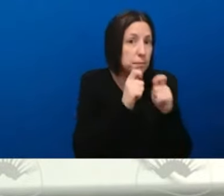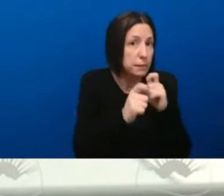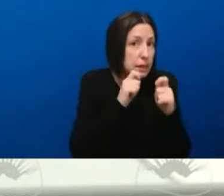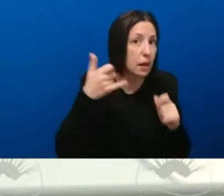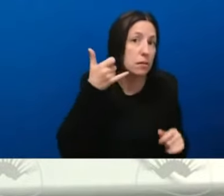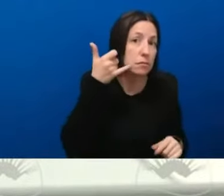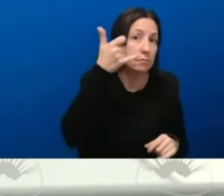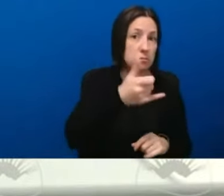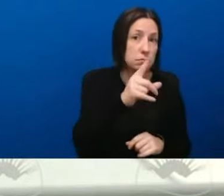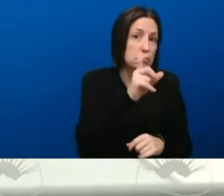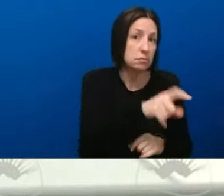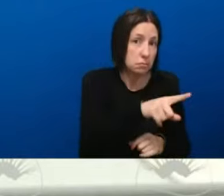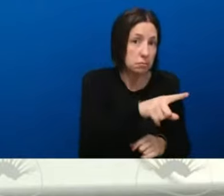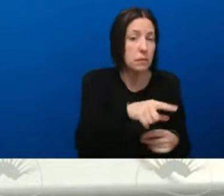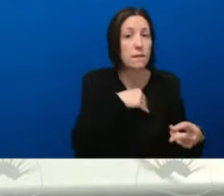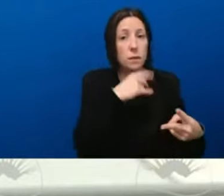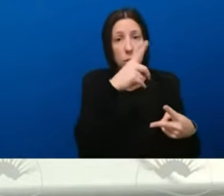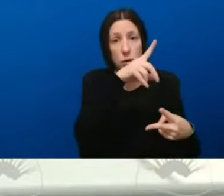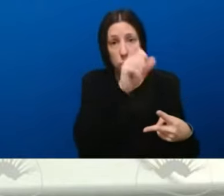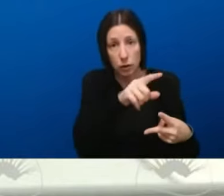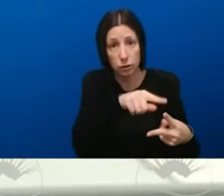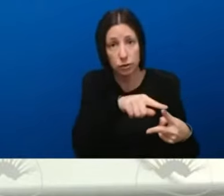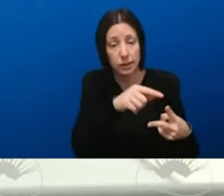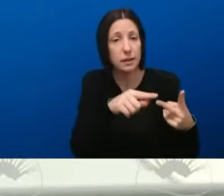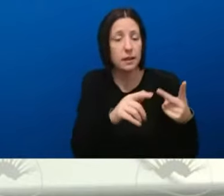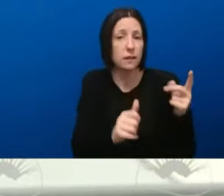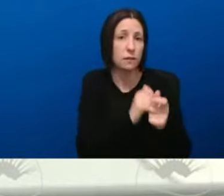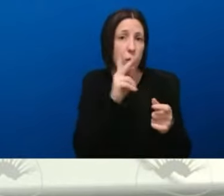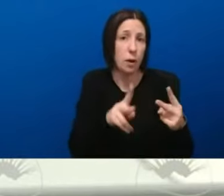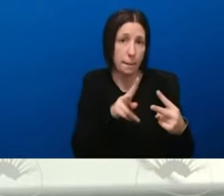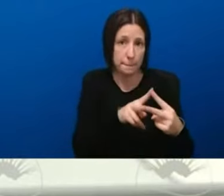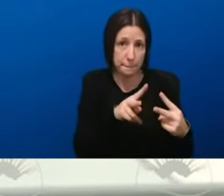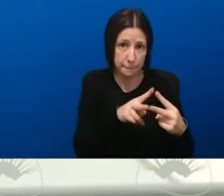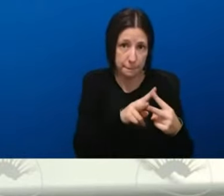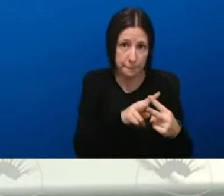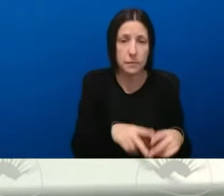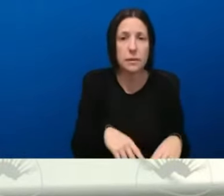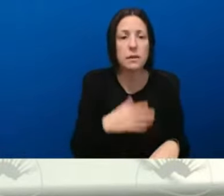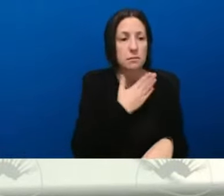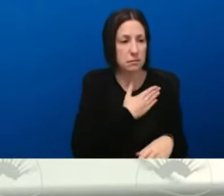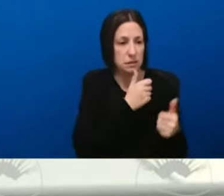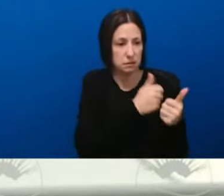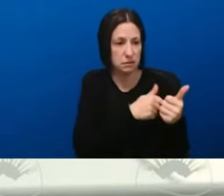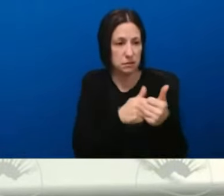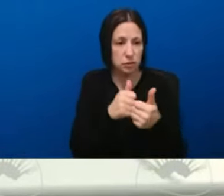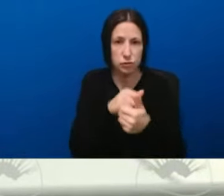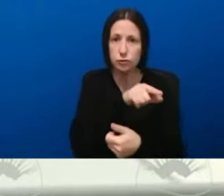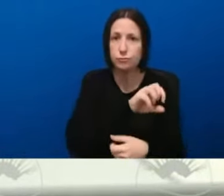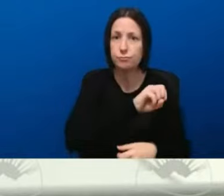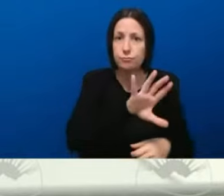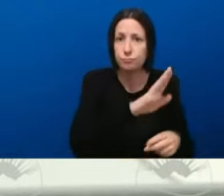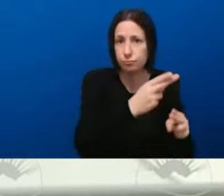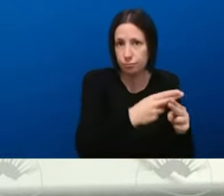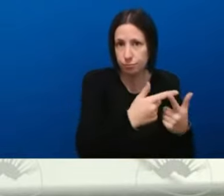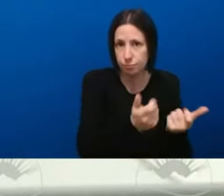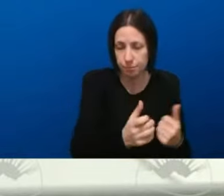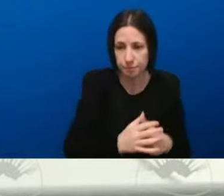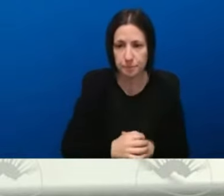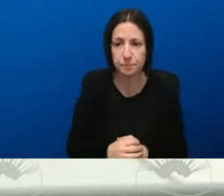question. For media in the room, please line up at the microphone provided and wait to be called. Please make sure to provide your full name